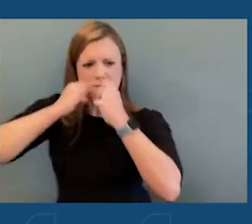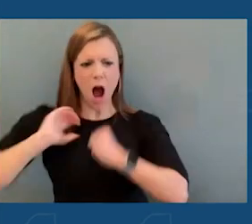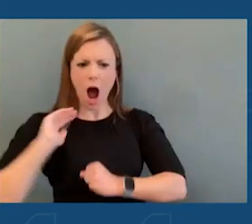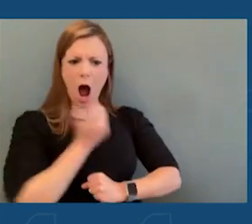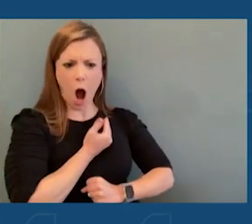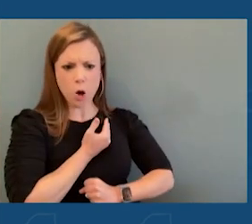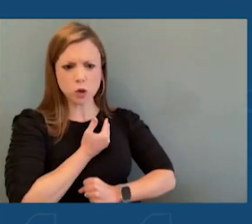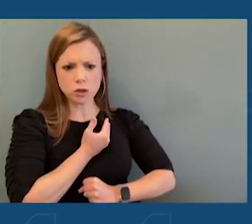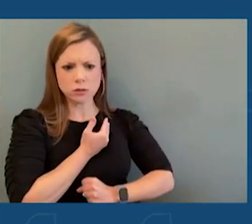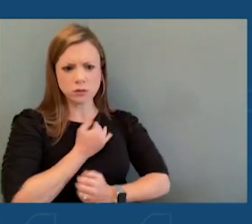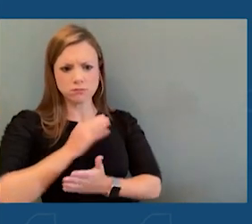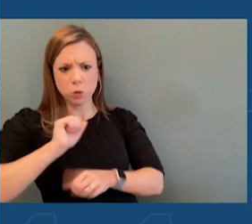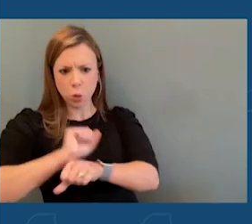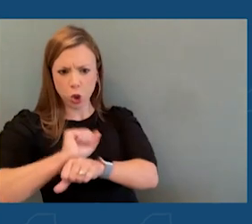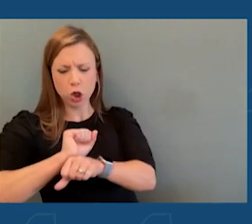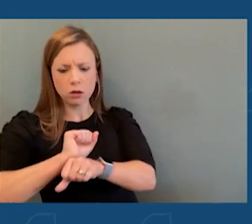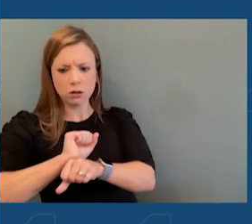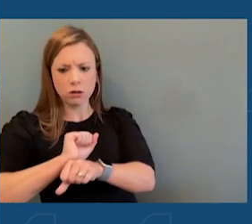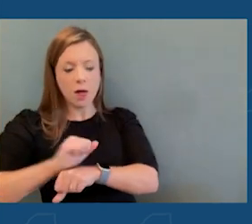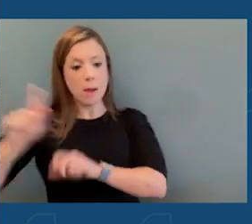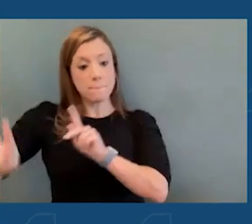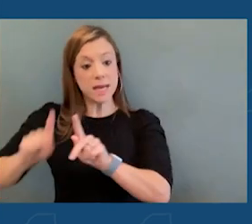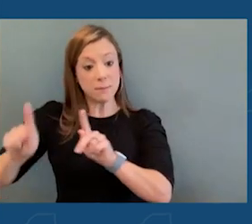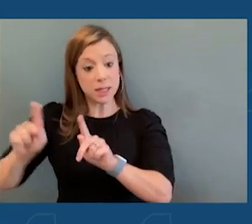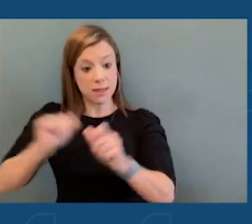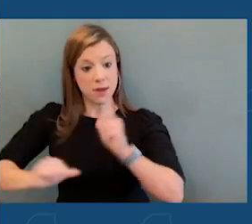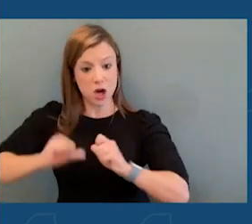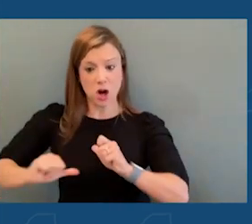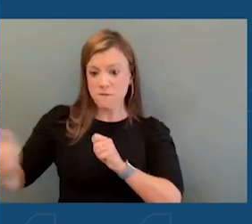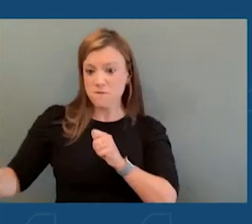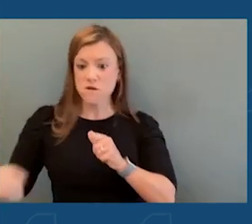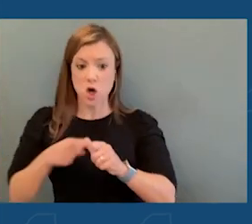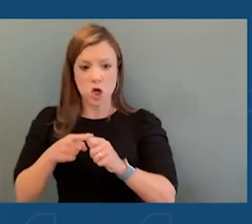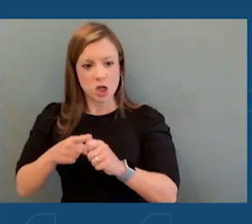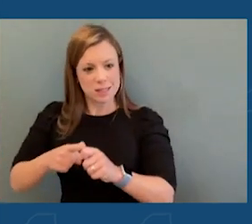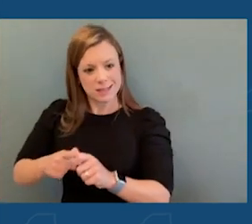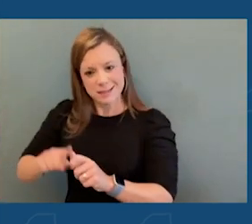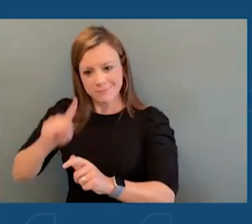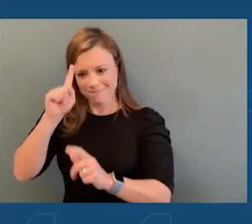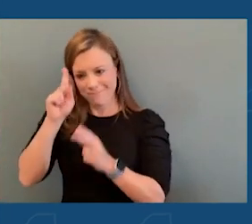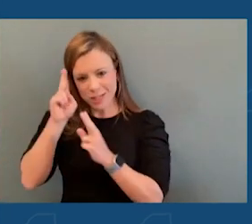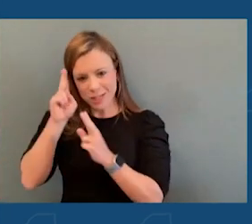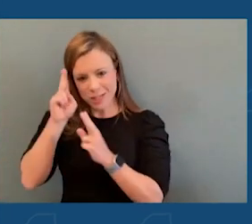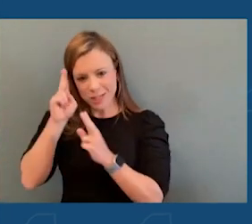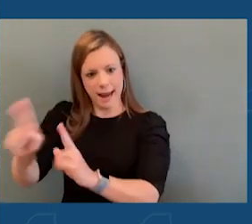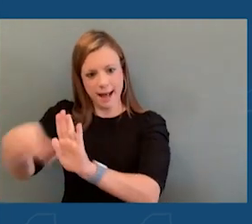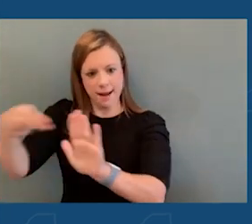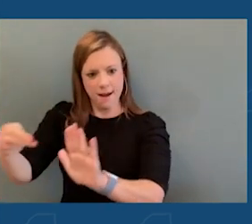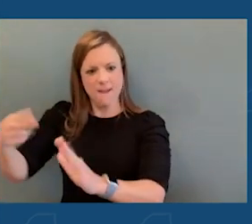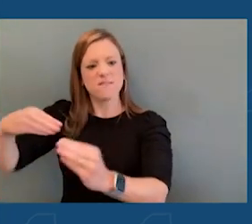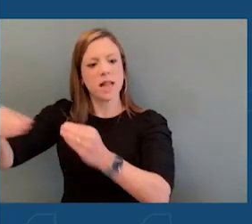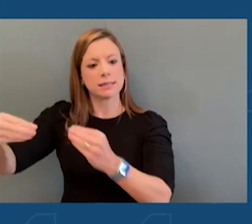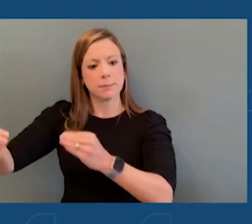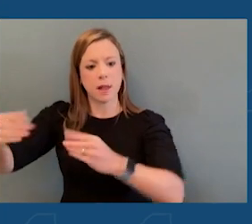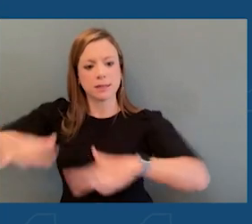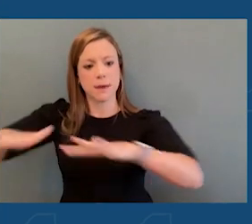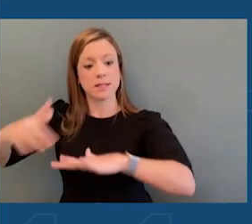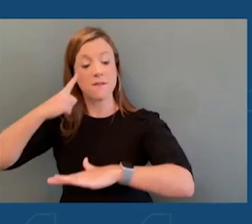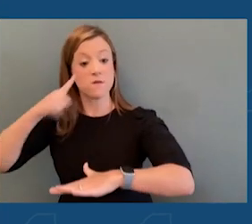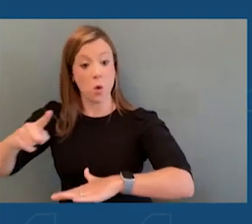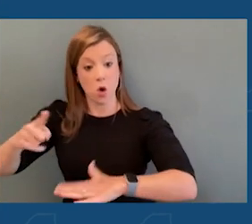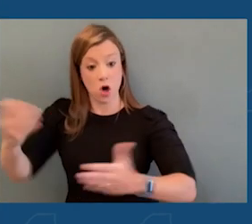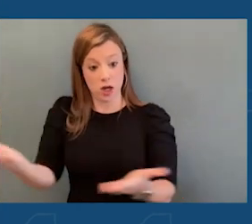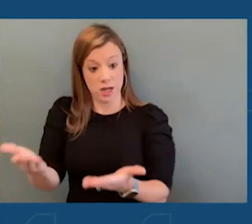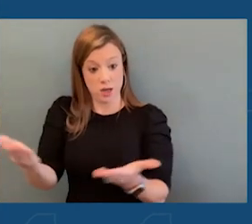The People's Theater will be the first dedicated, flexible theater space in Washington Heights and Inwood. And at over